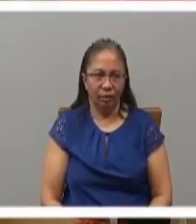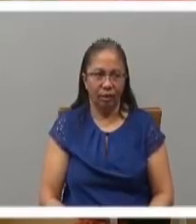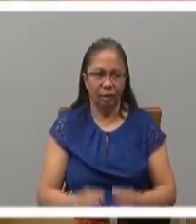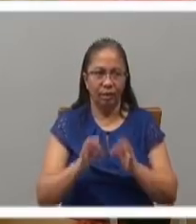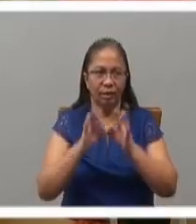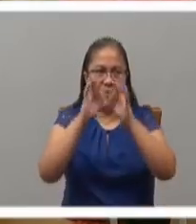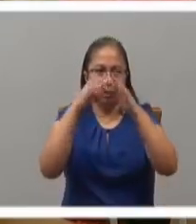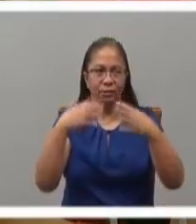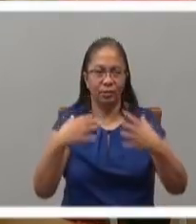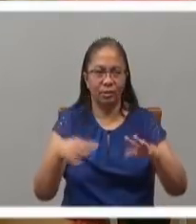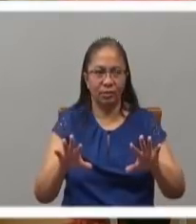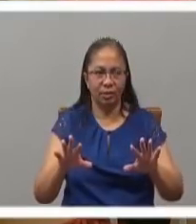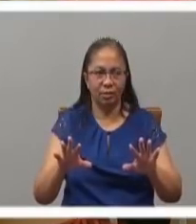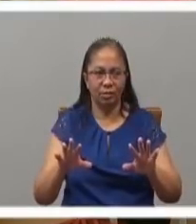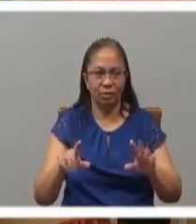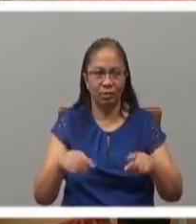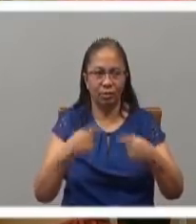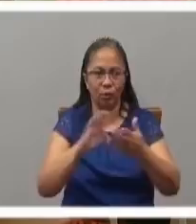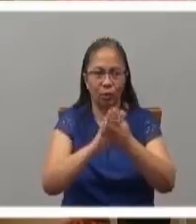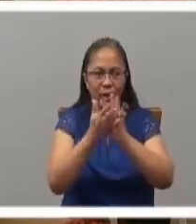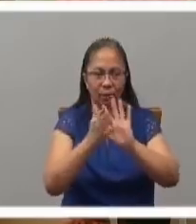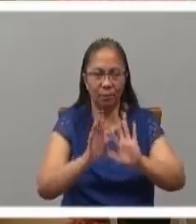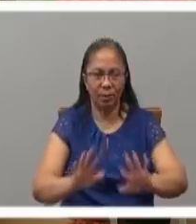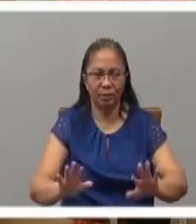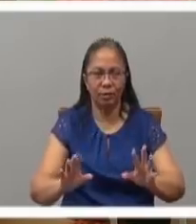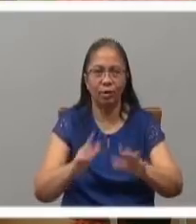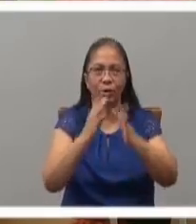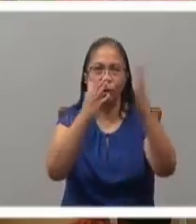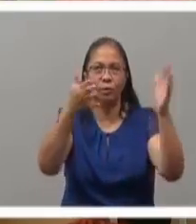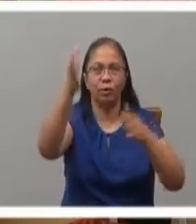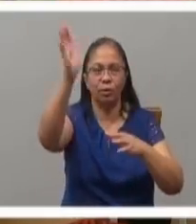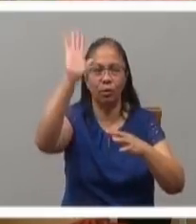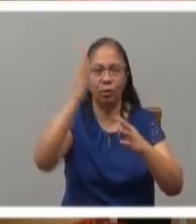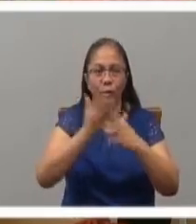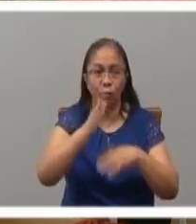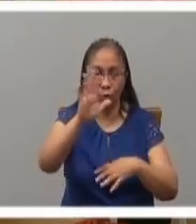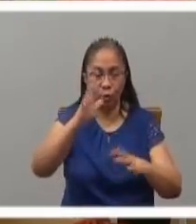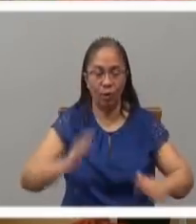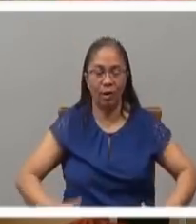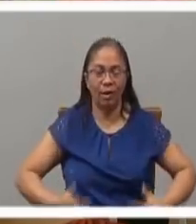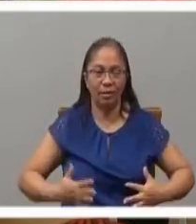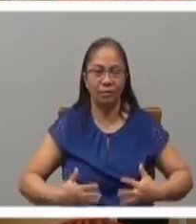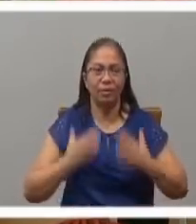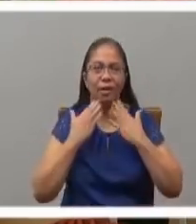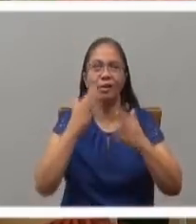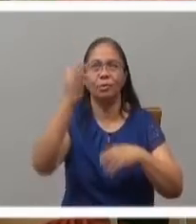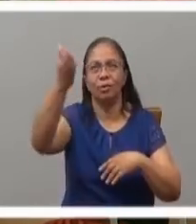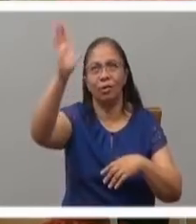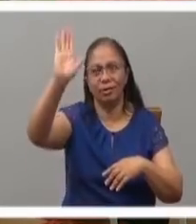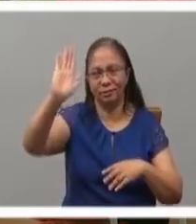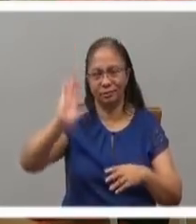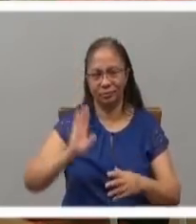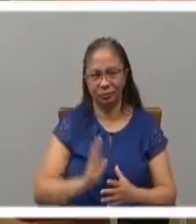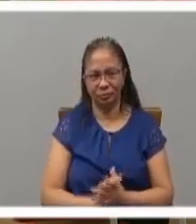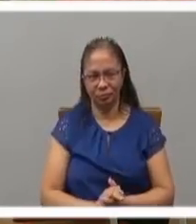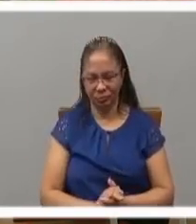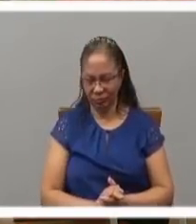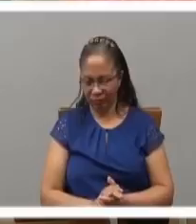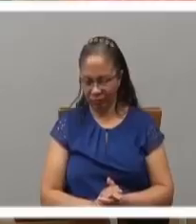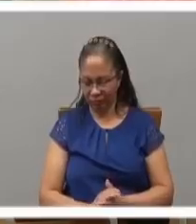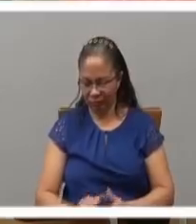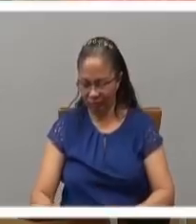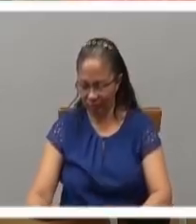Amen. The mass is ended. Go in peace, glorifying the Lord by your lives. Thanks be to God.